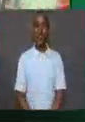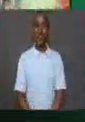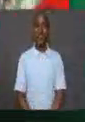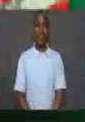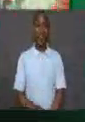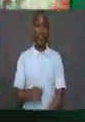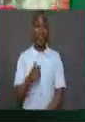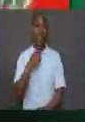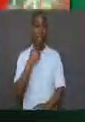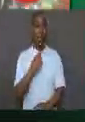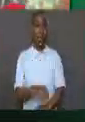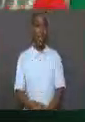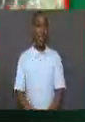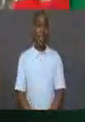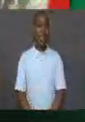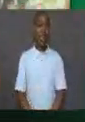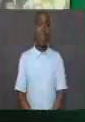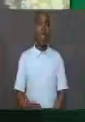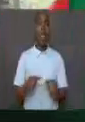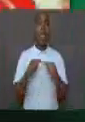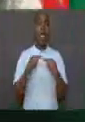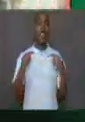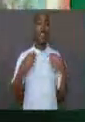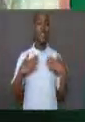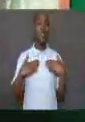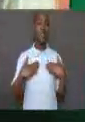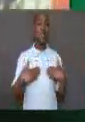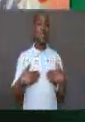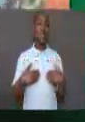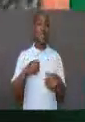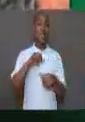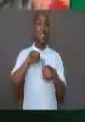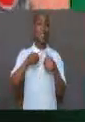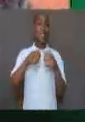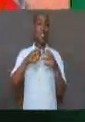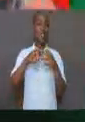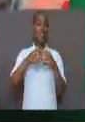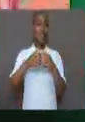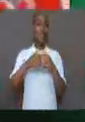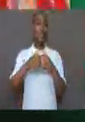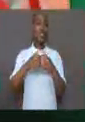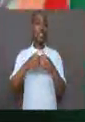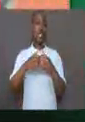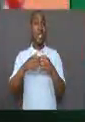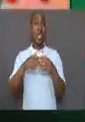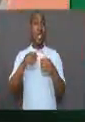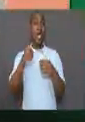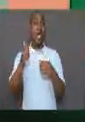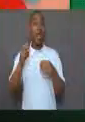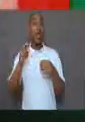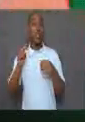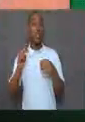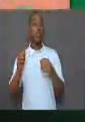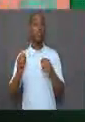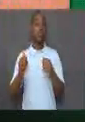other words, antibodies attach themselves to antigens and destroy